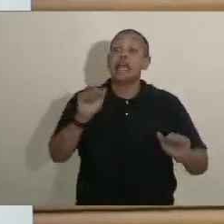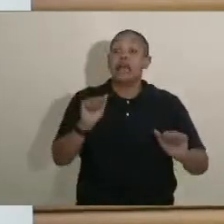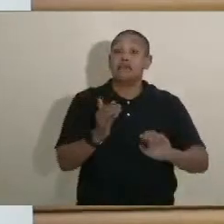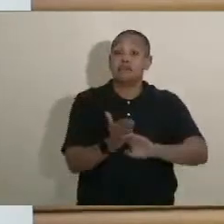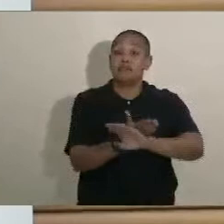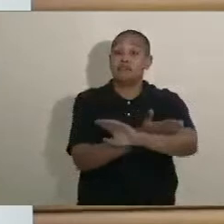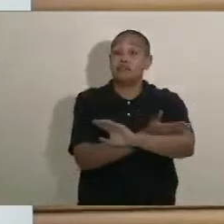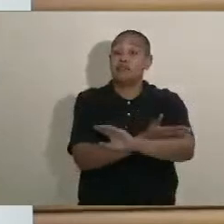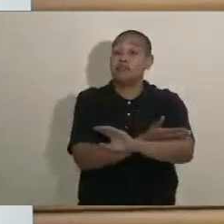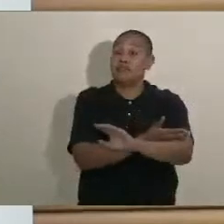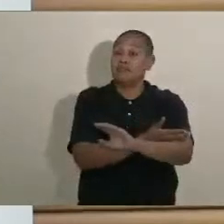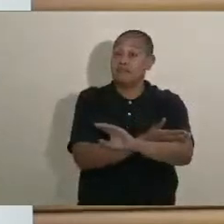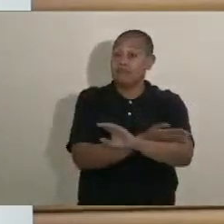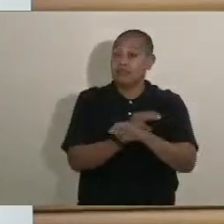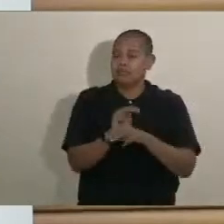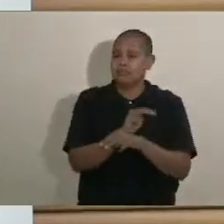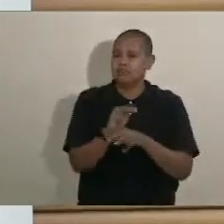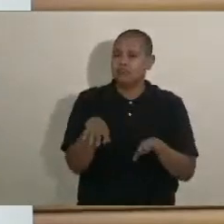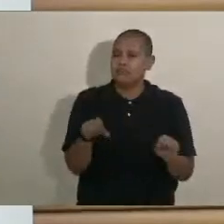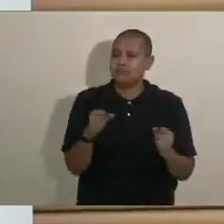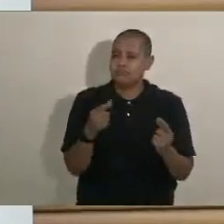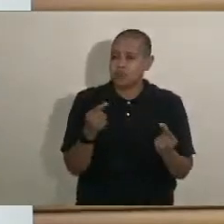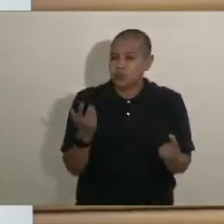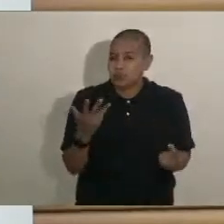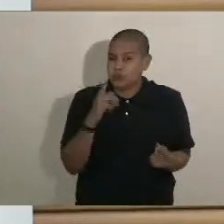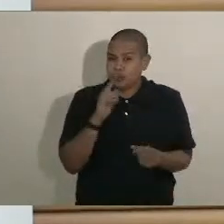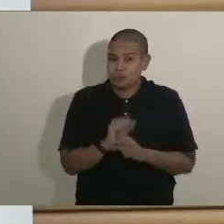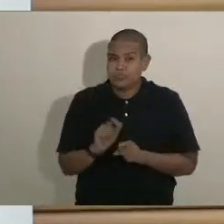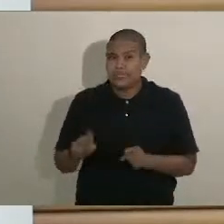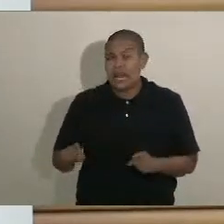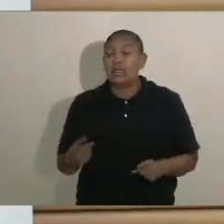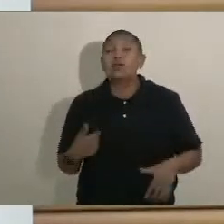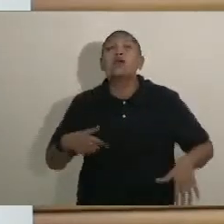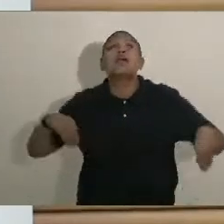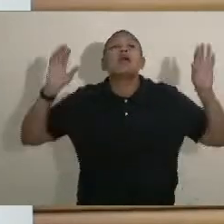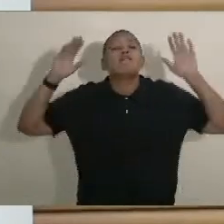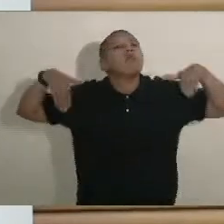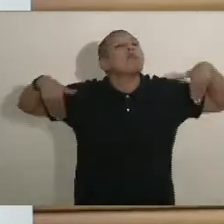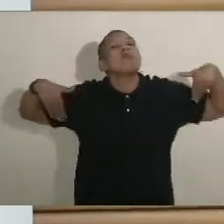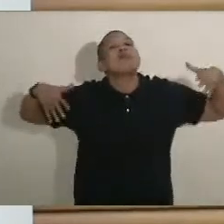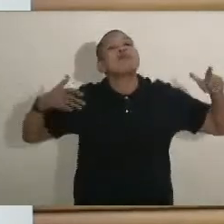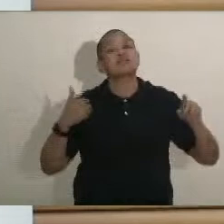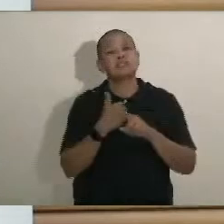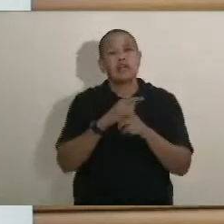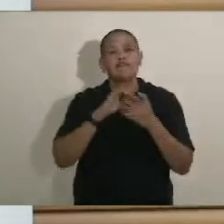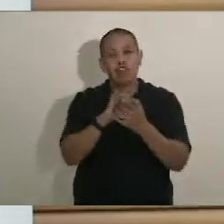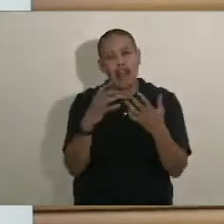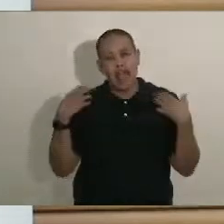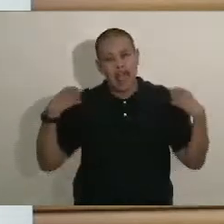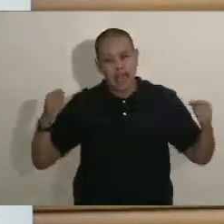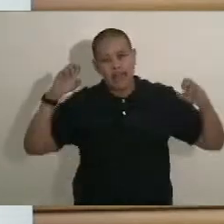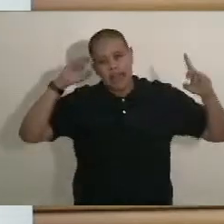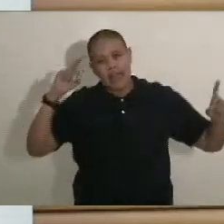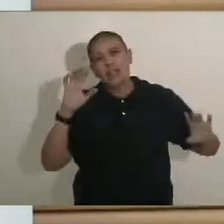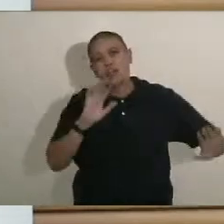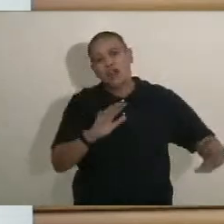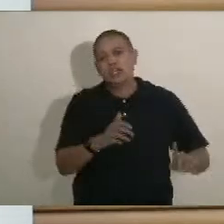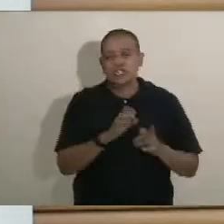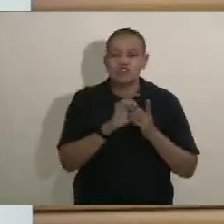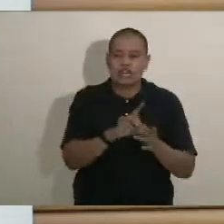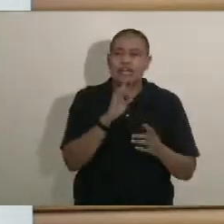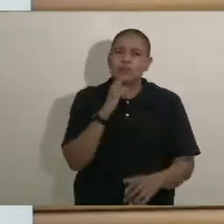ministry to do what is necessary. We've not let up on the health education, the